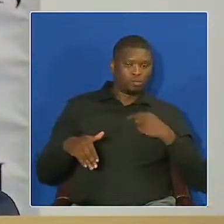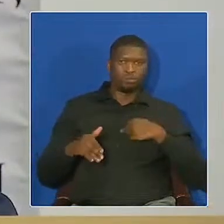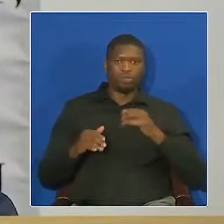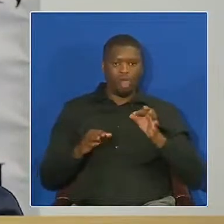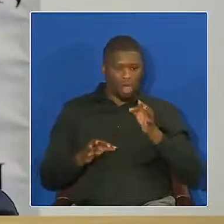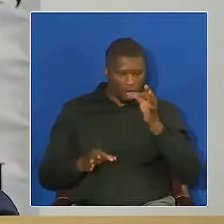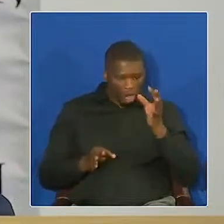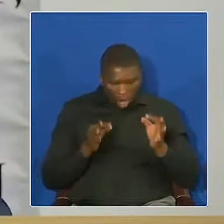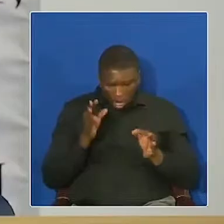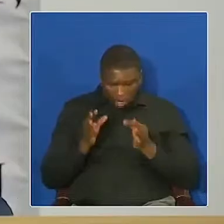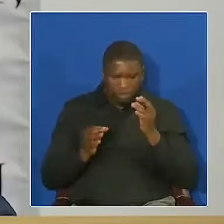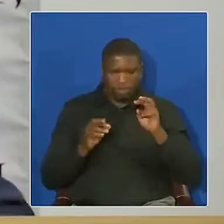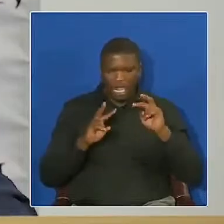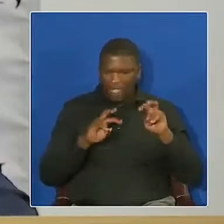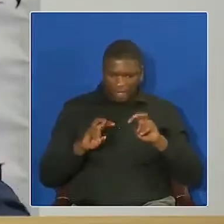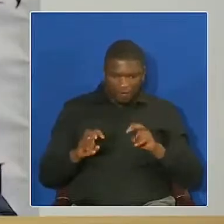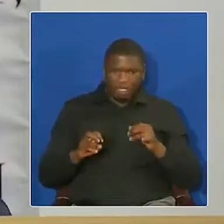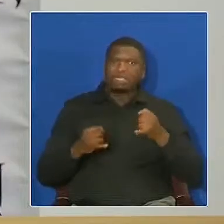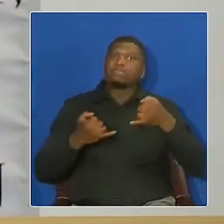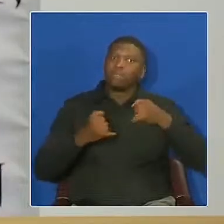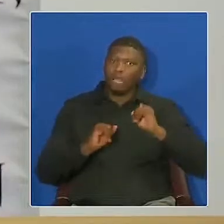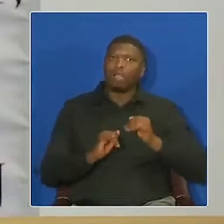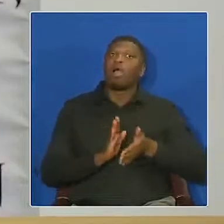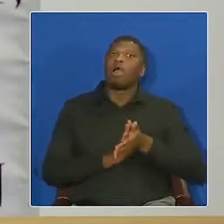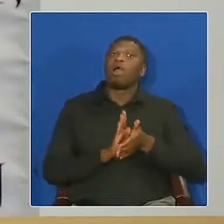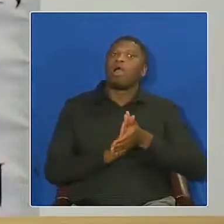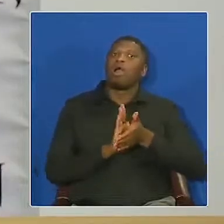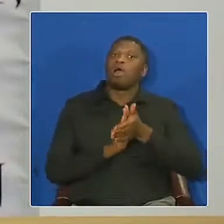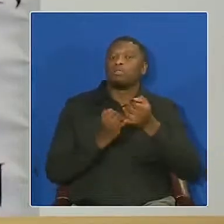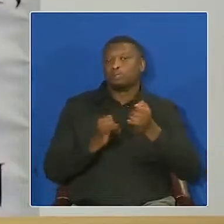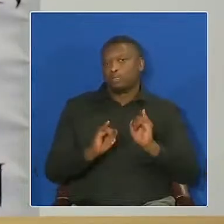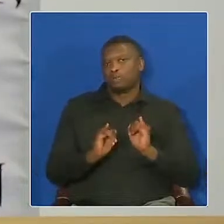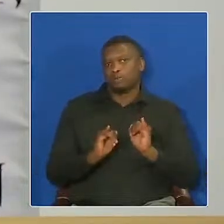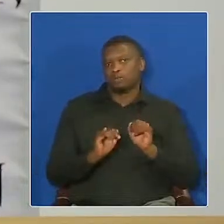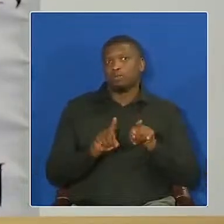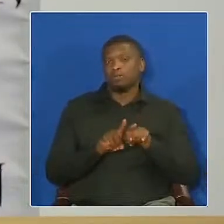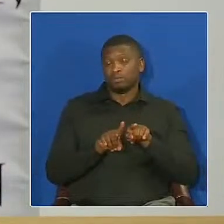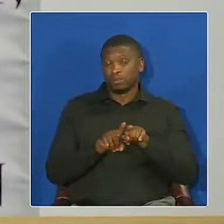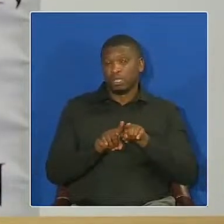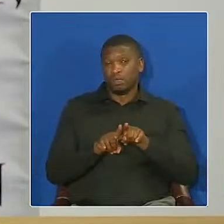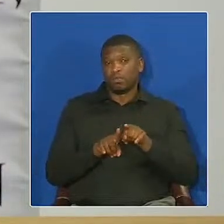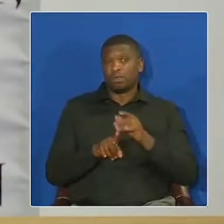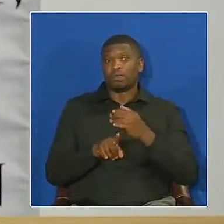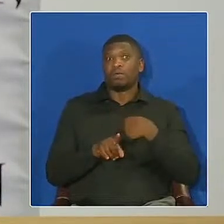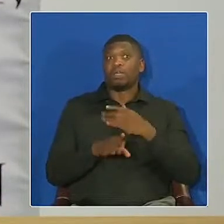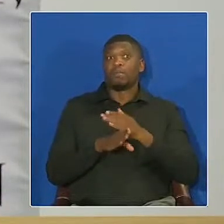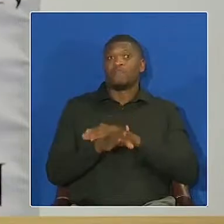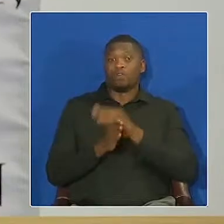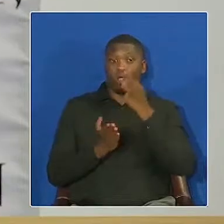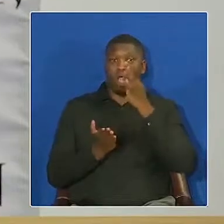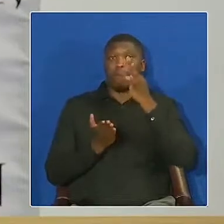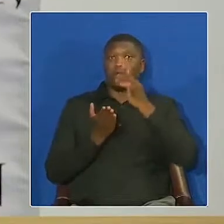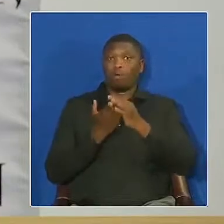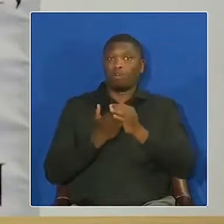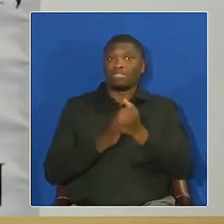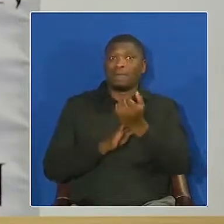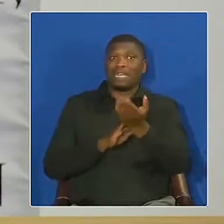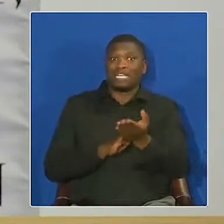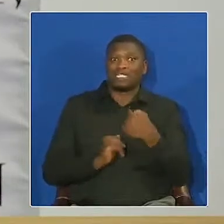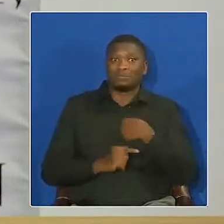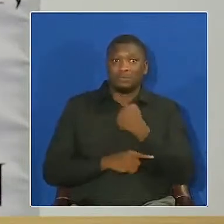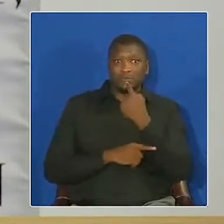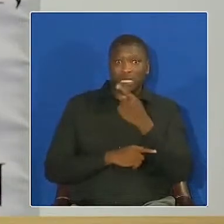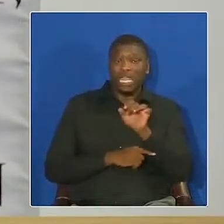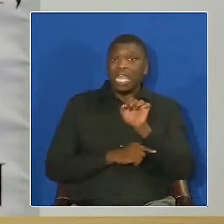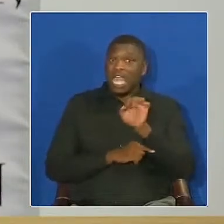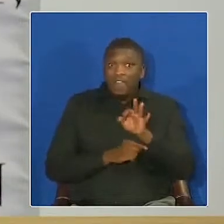analysis and investigation is an ongoing process. Hence, then on my proposed application, I indicated that if